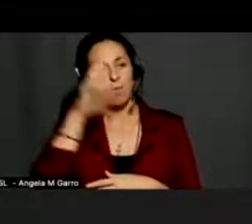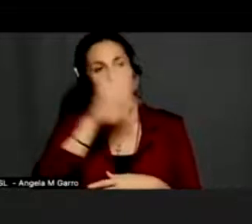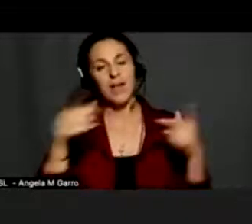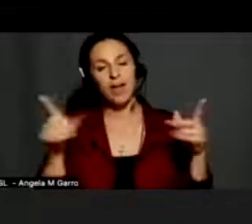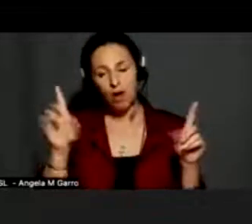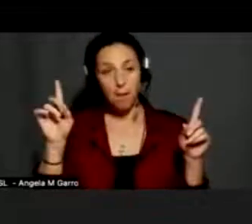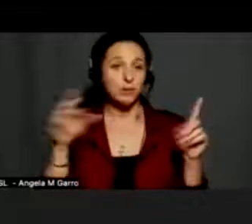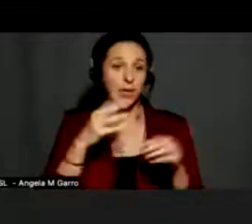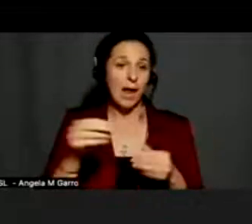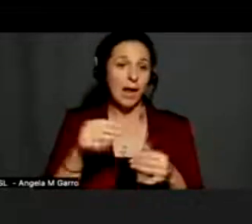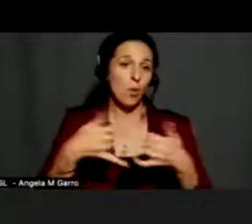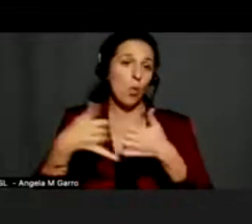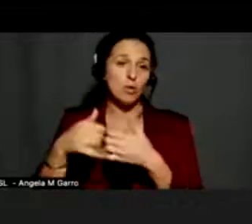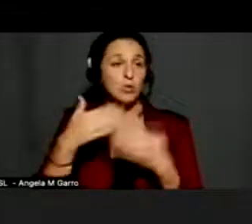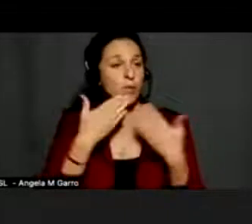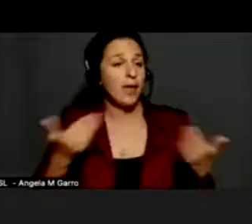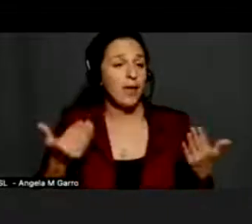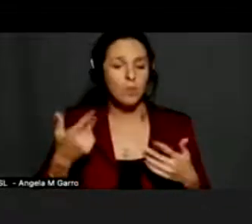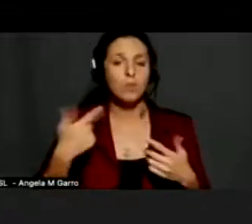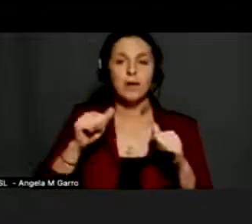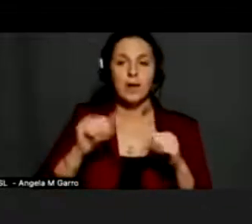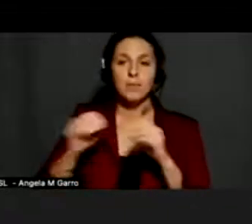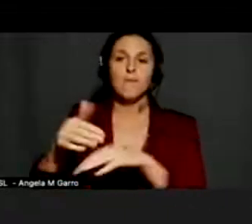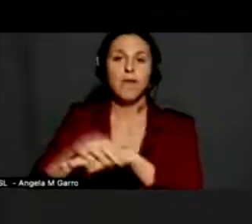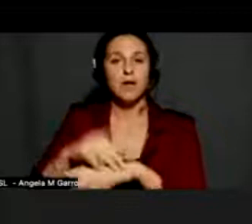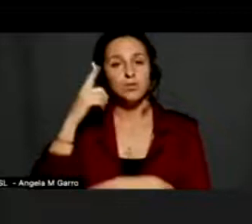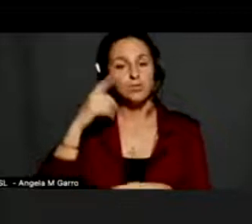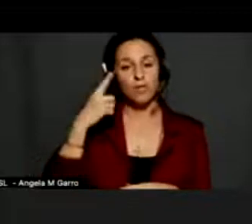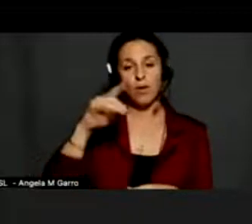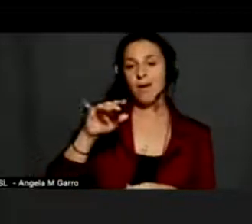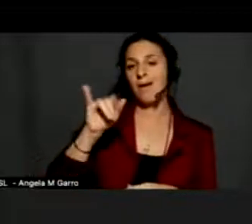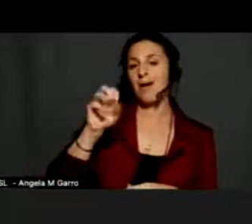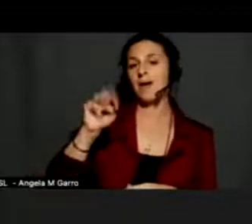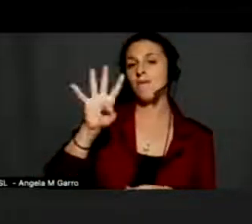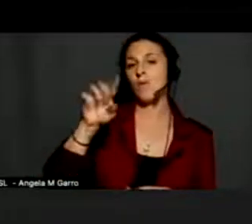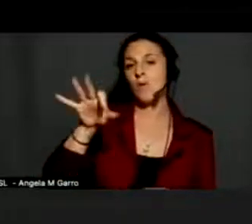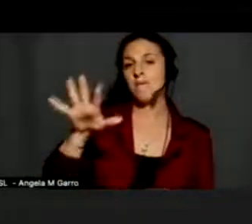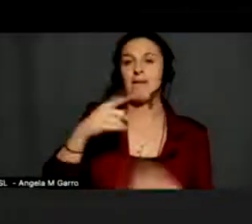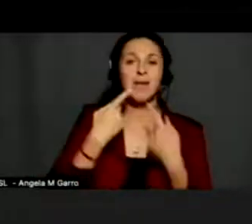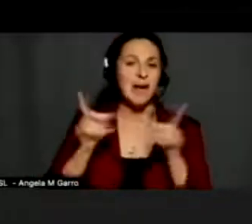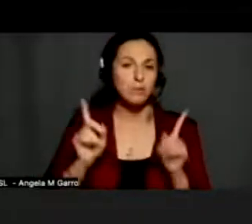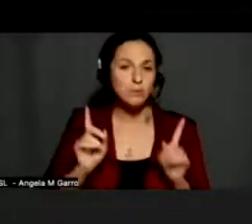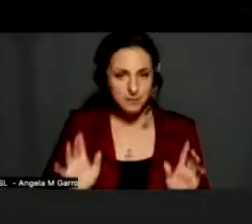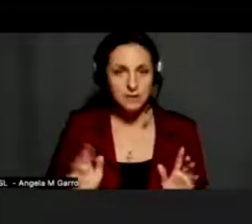you. And we can move on to item 4.5, announcements.